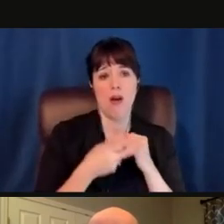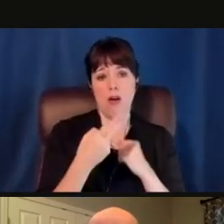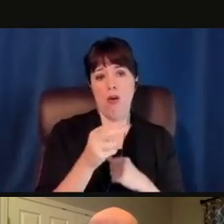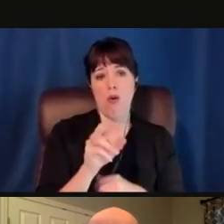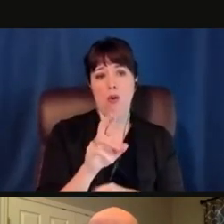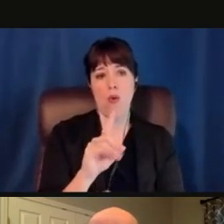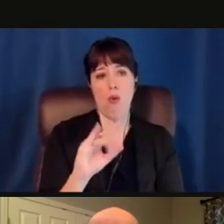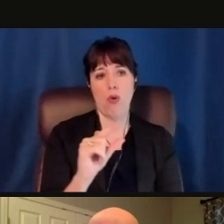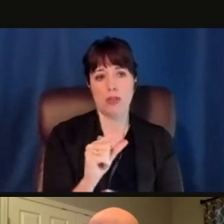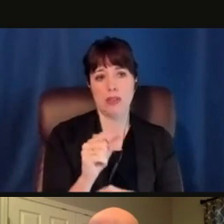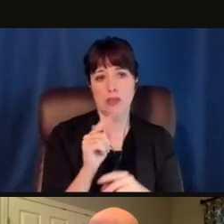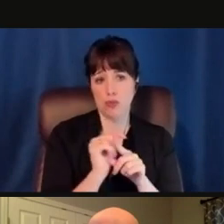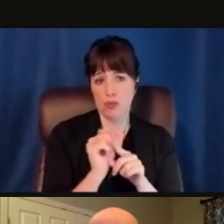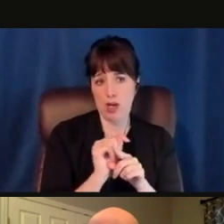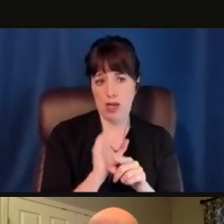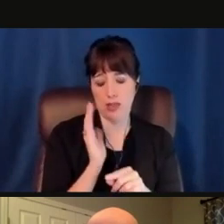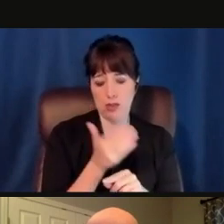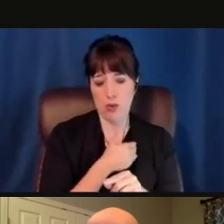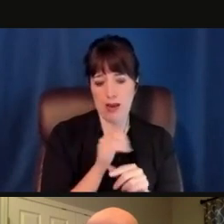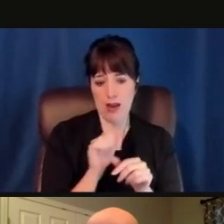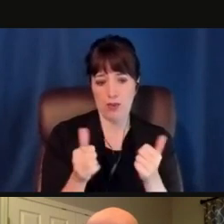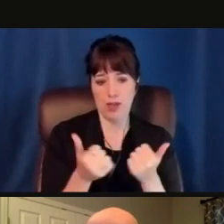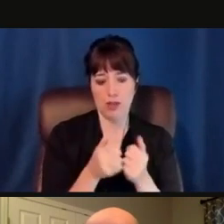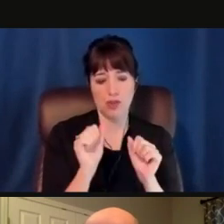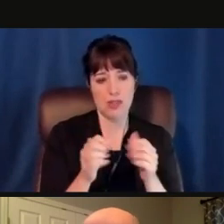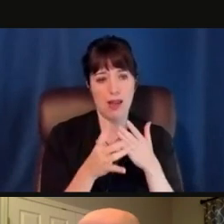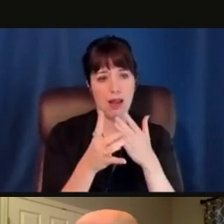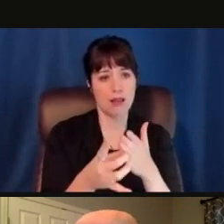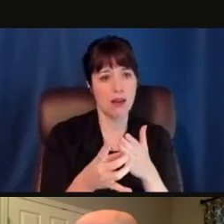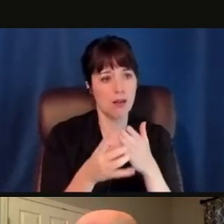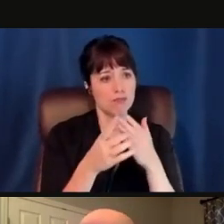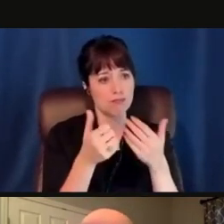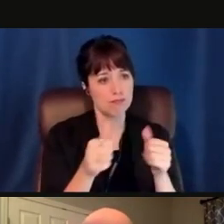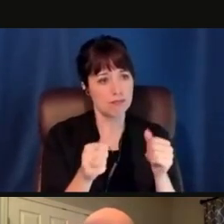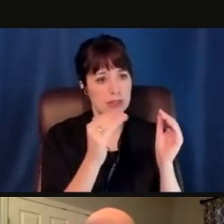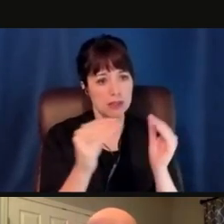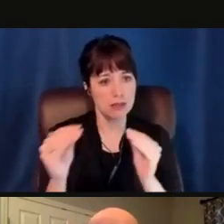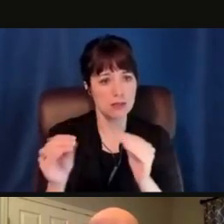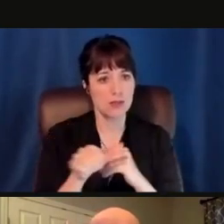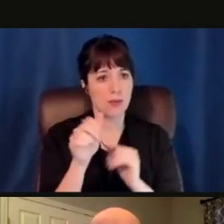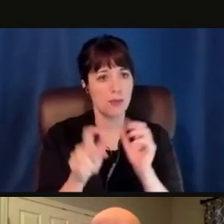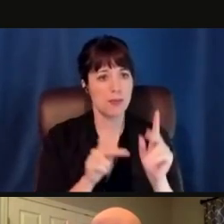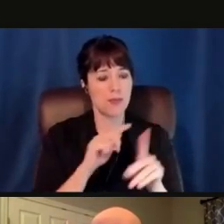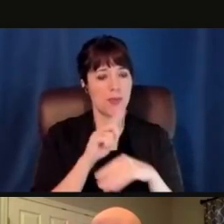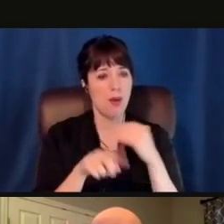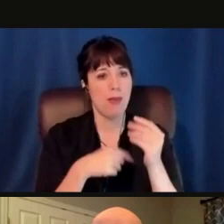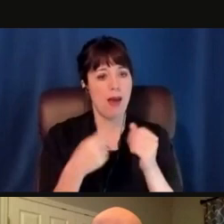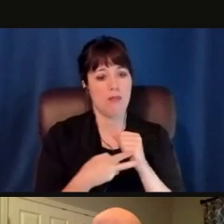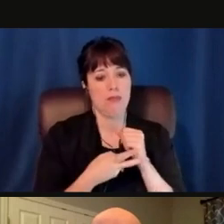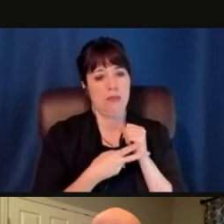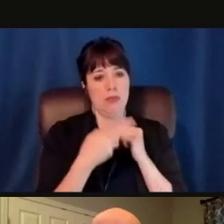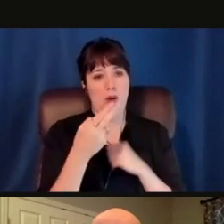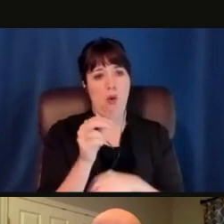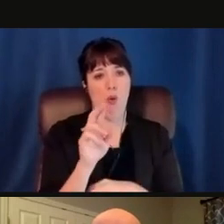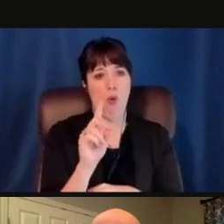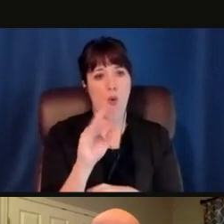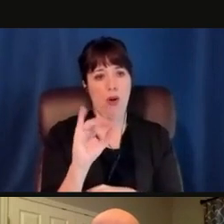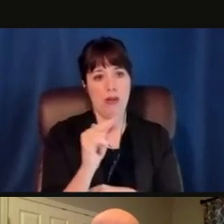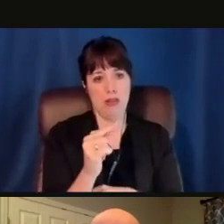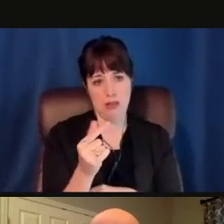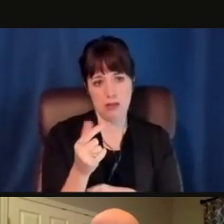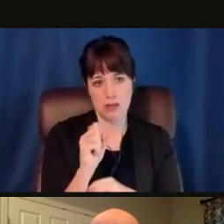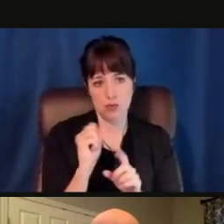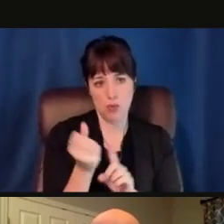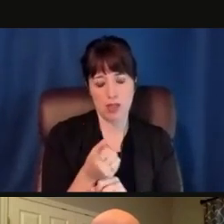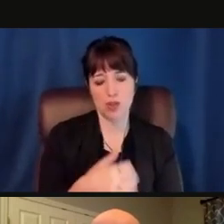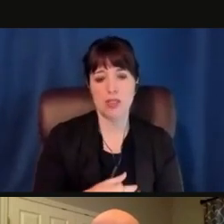agency can lead efforts in informing and training others on hoarding situations. But this team will be designed